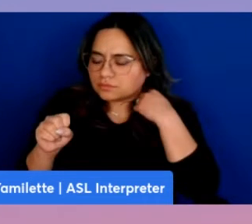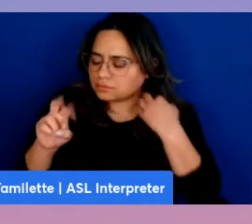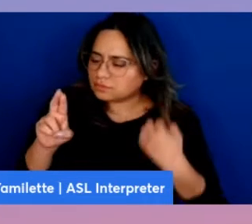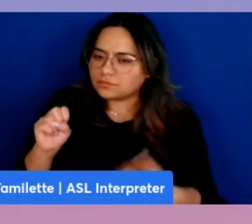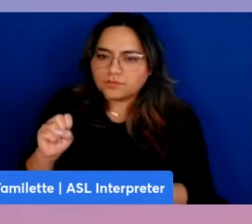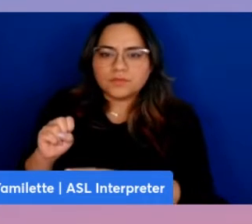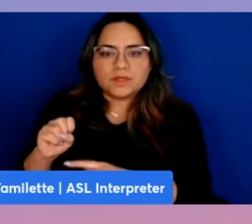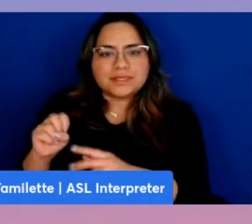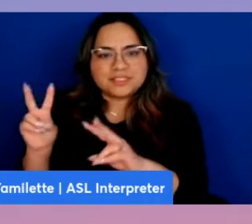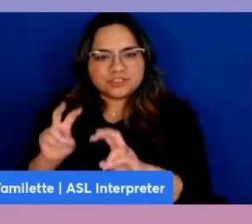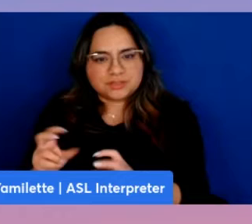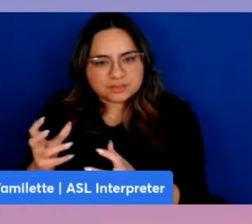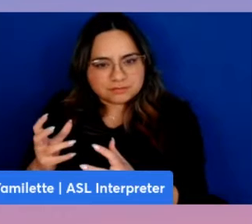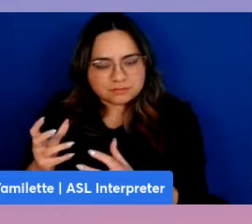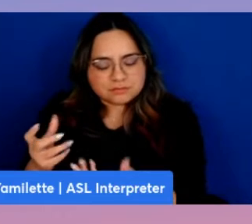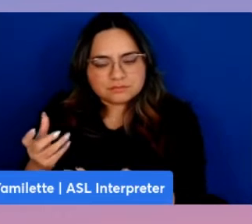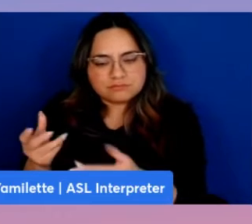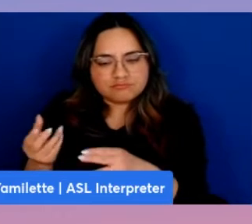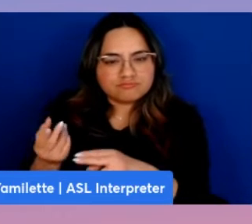these will work.